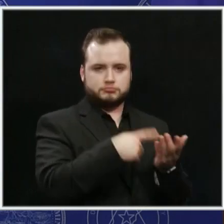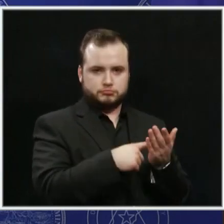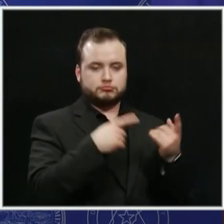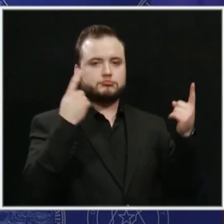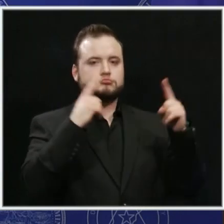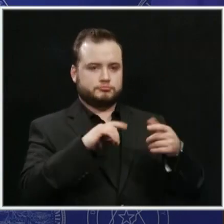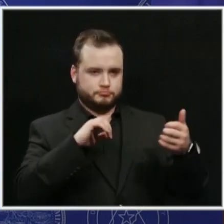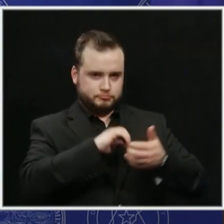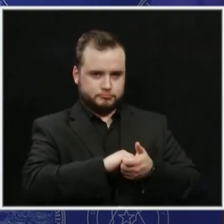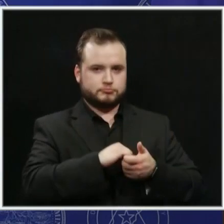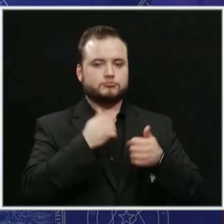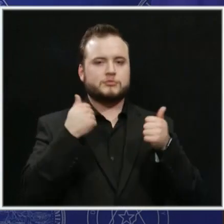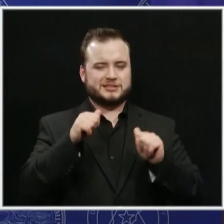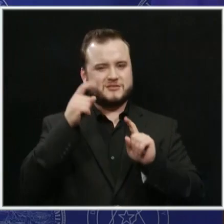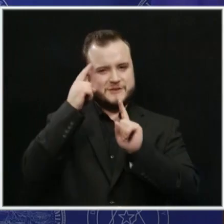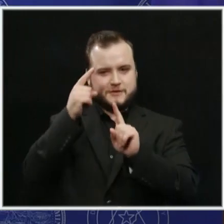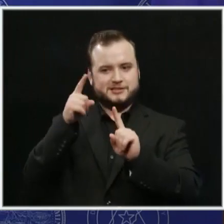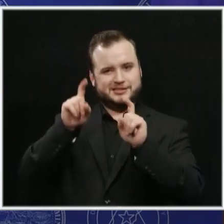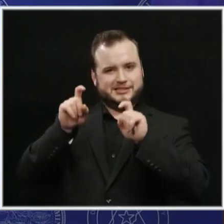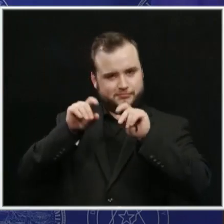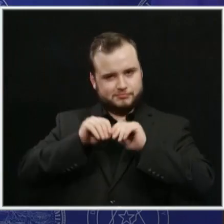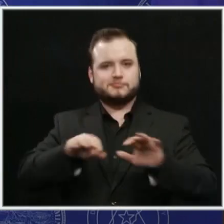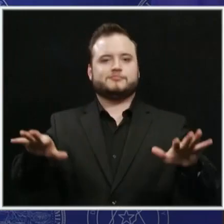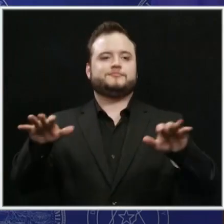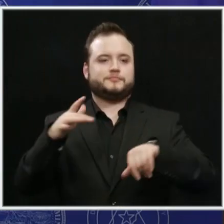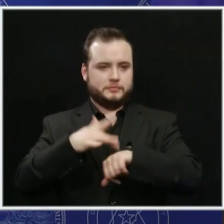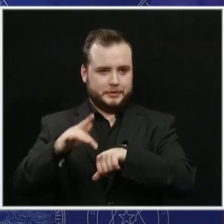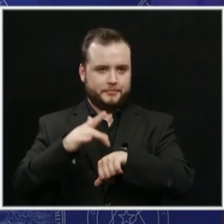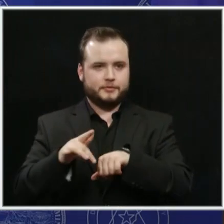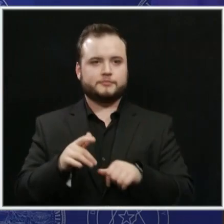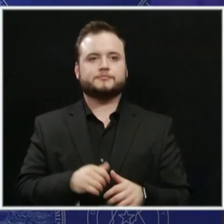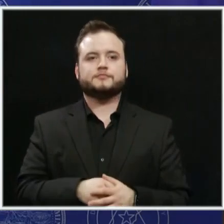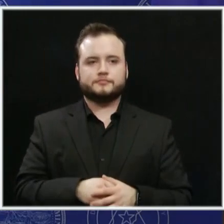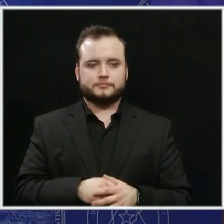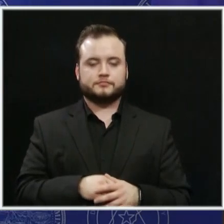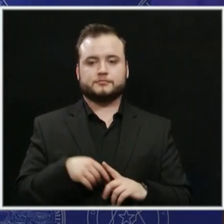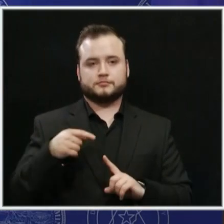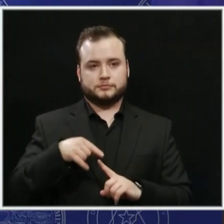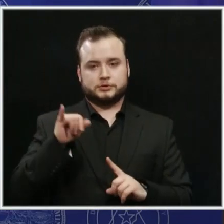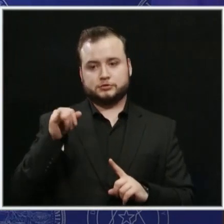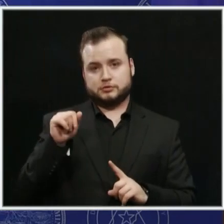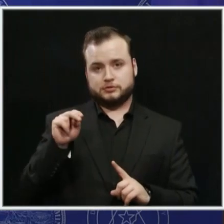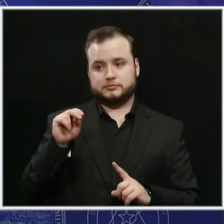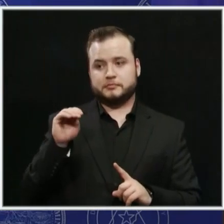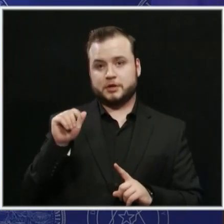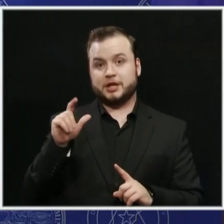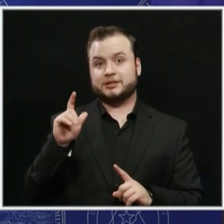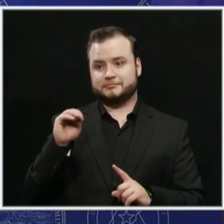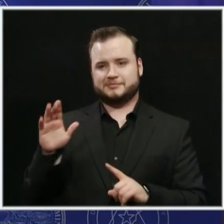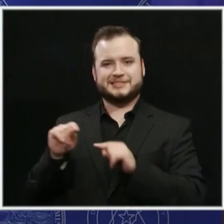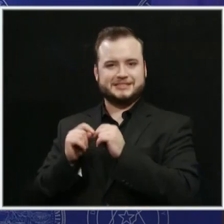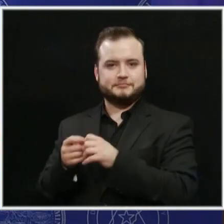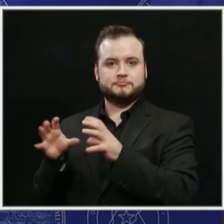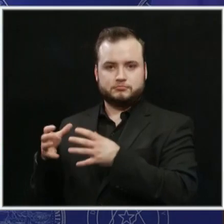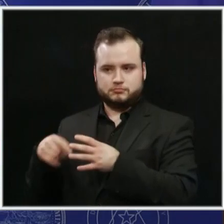testing done. We believe, and I think Jan's working on this in her team. I don't want to speak out of turn. This is on the testing issue, just to be clear. I know